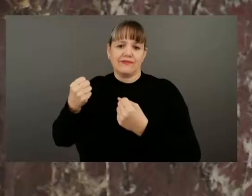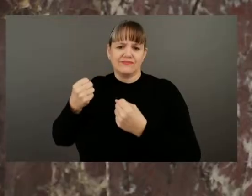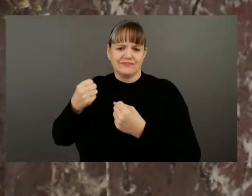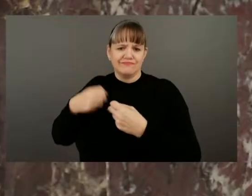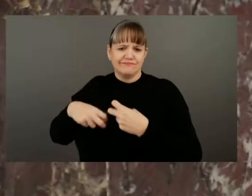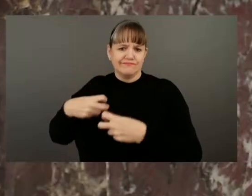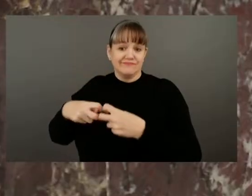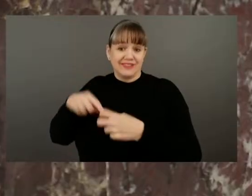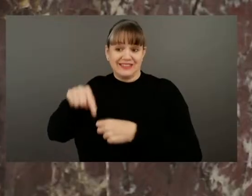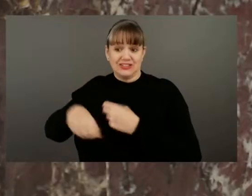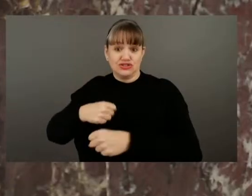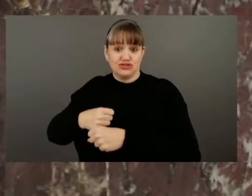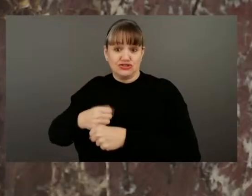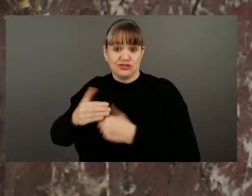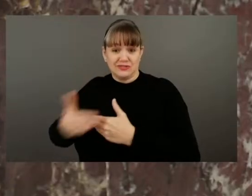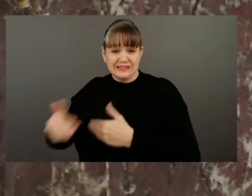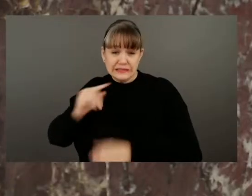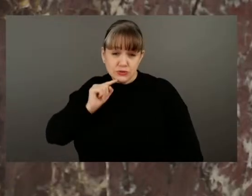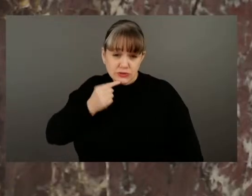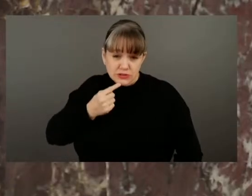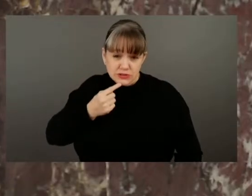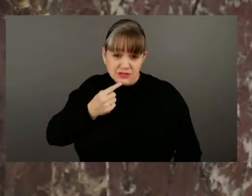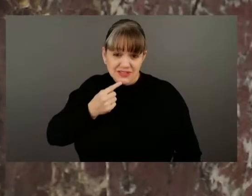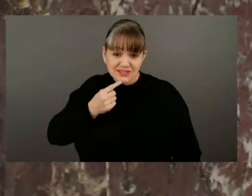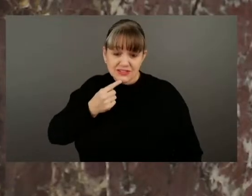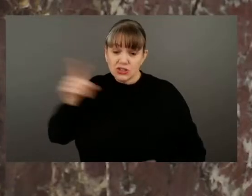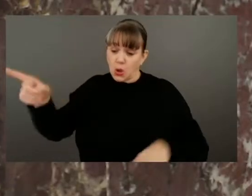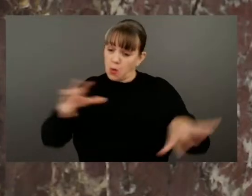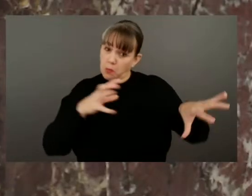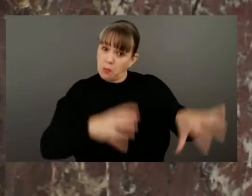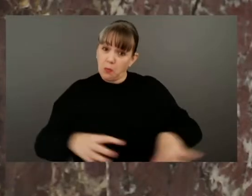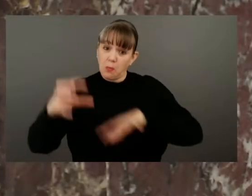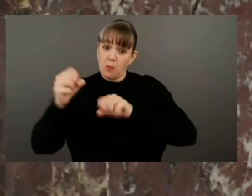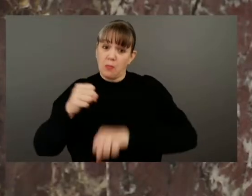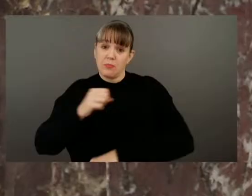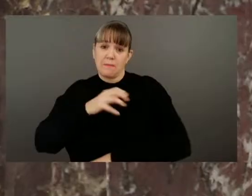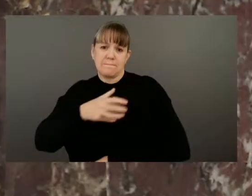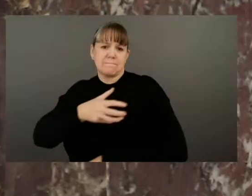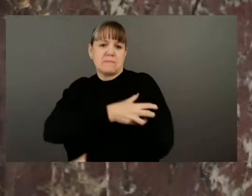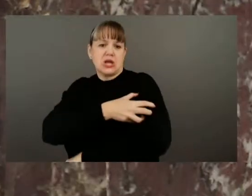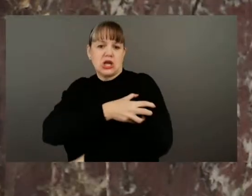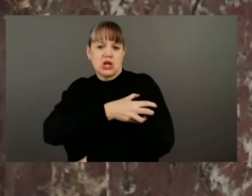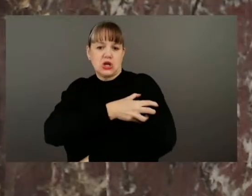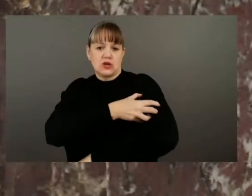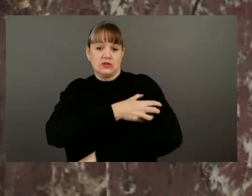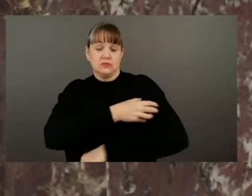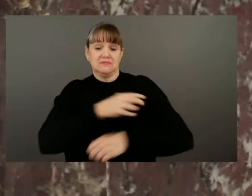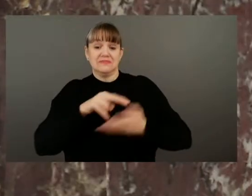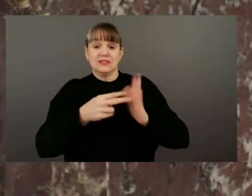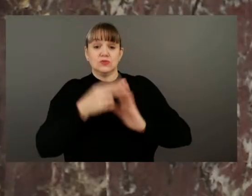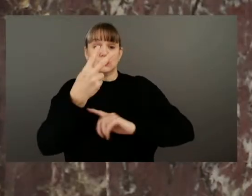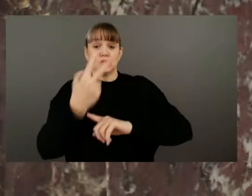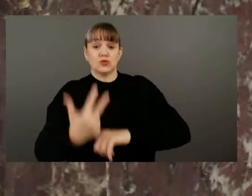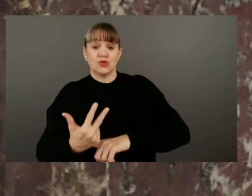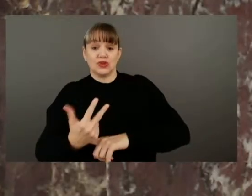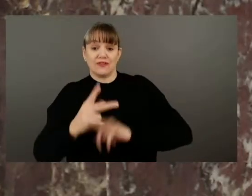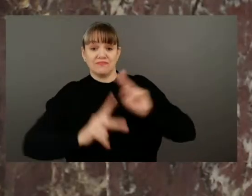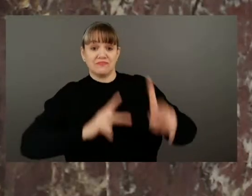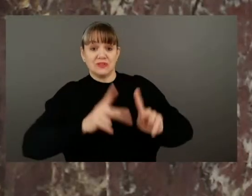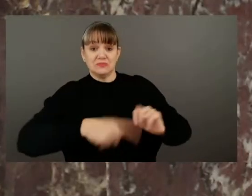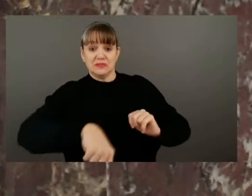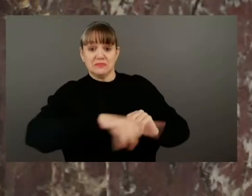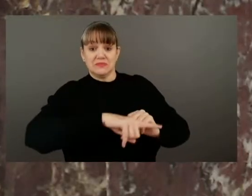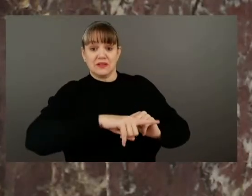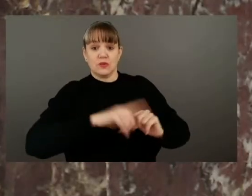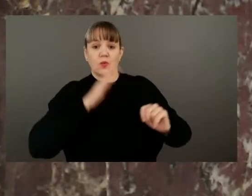the HPOA threaten to rob over 2/3 of those people of their mental health professionals. This